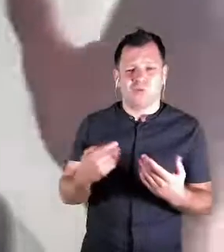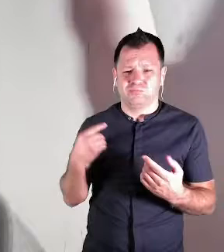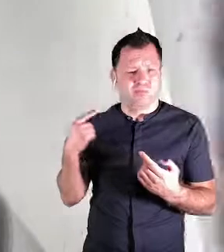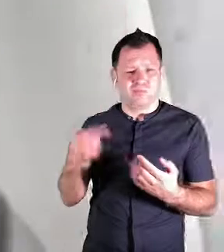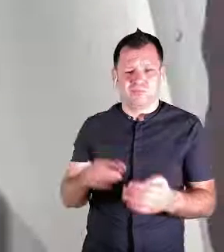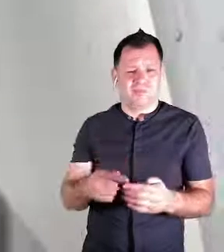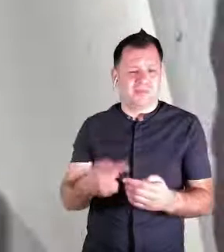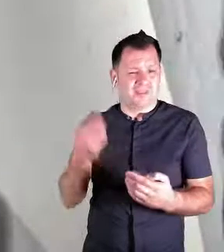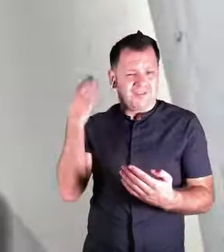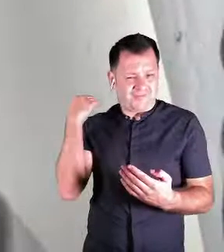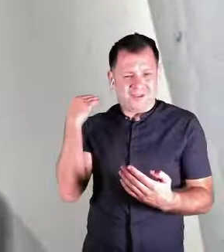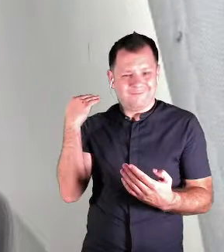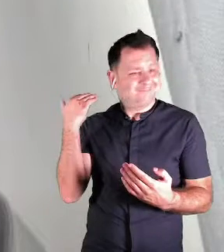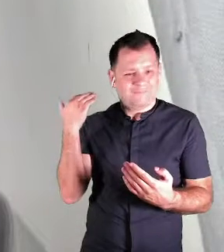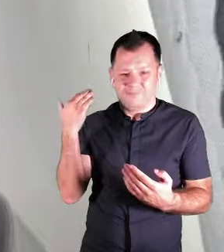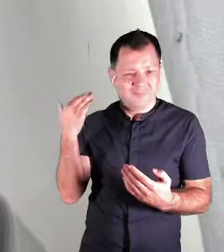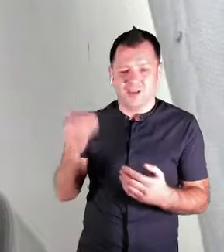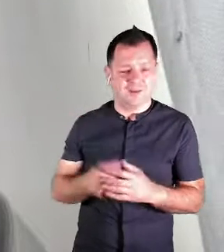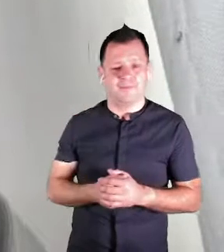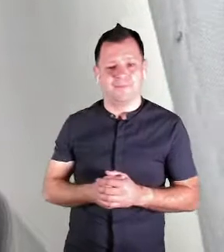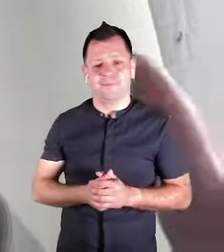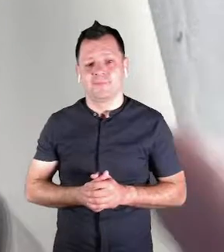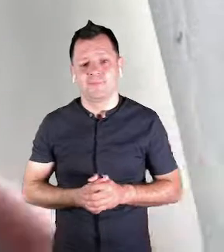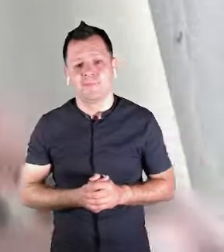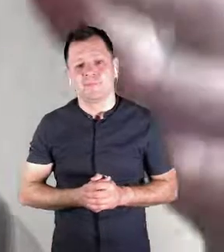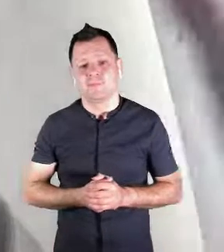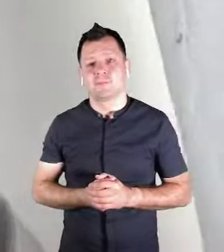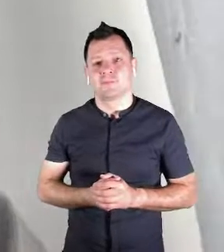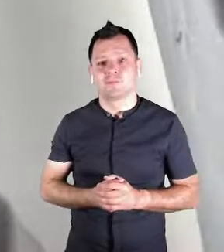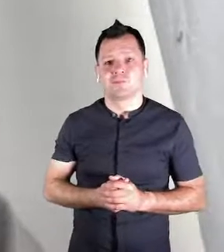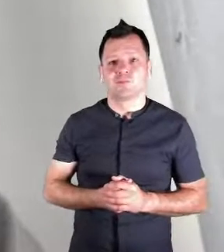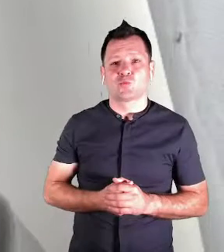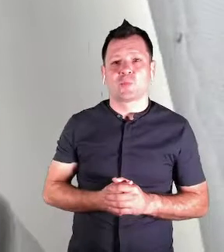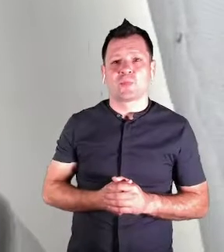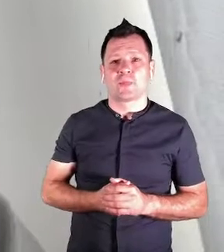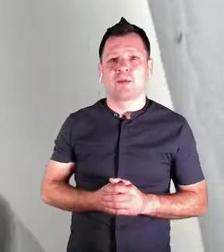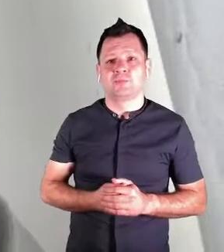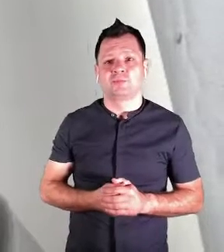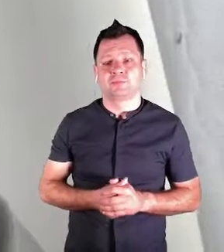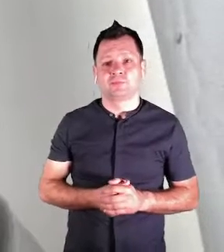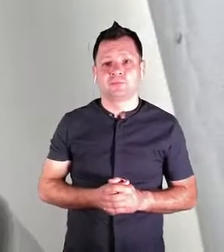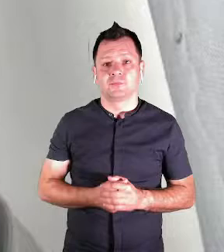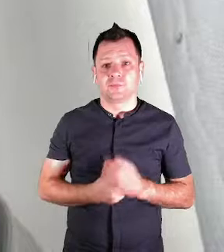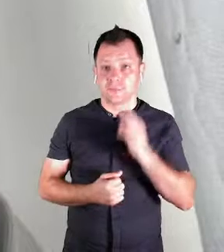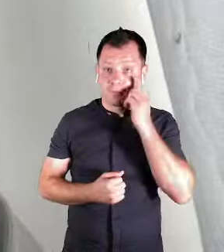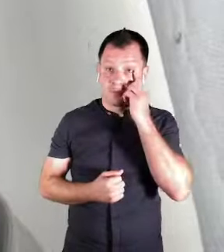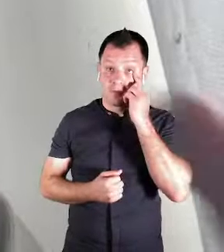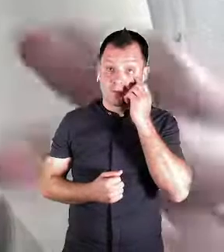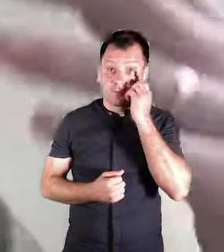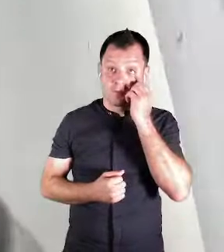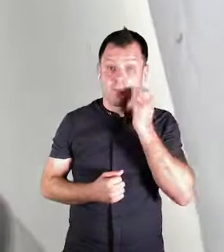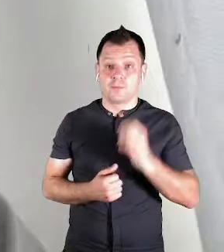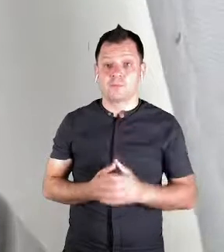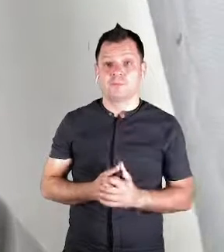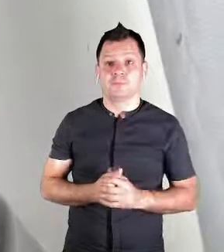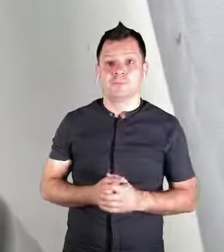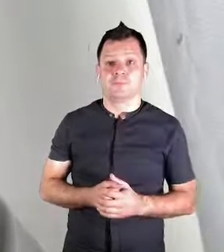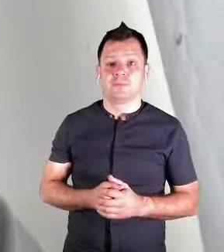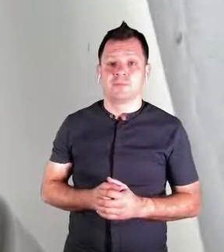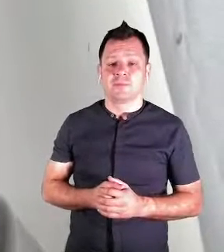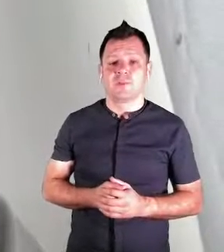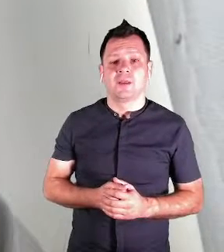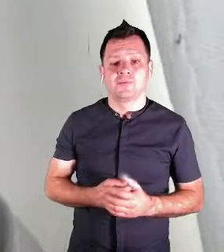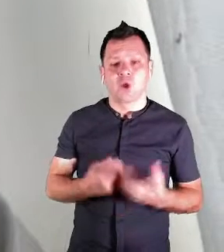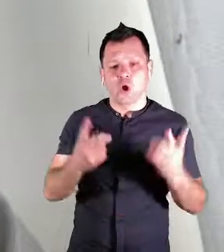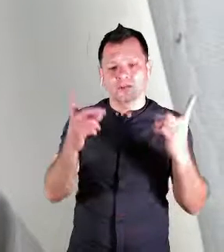was when Sweden planted in its self-image that this is our thing. Our thing is to